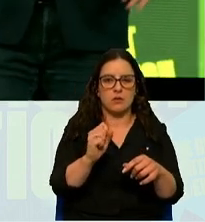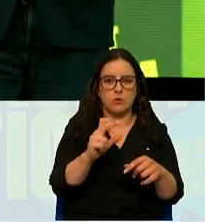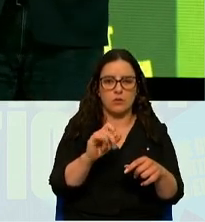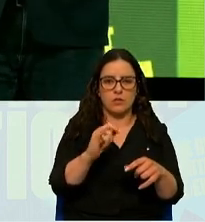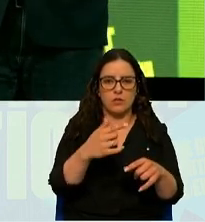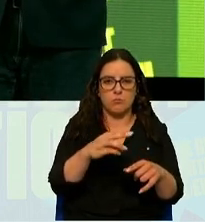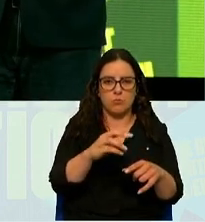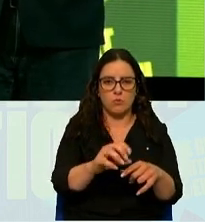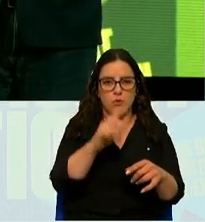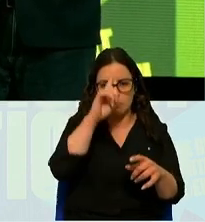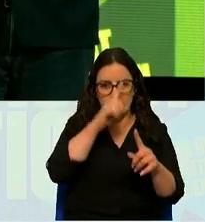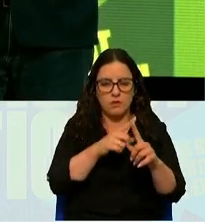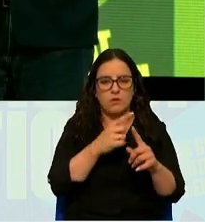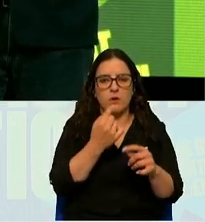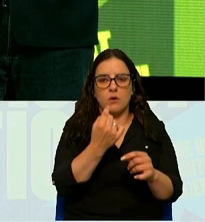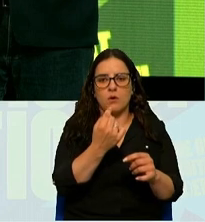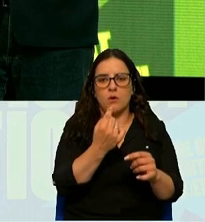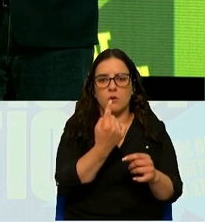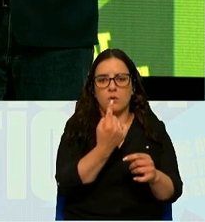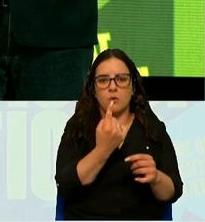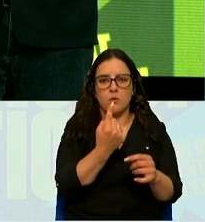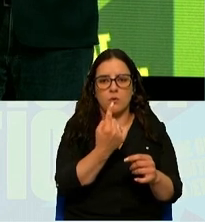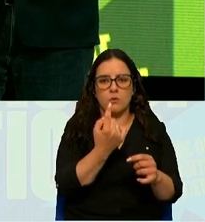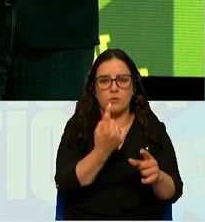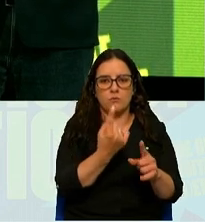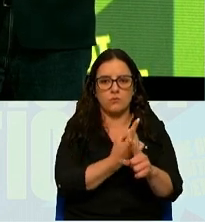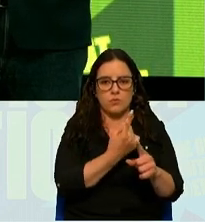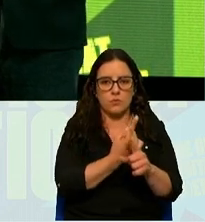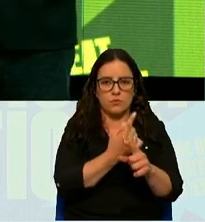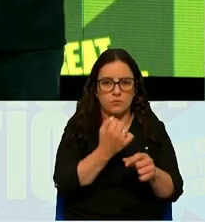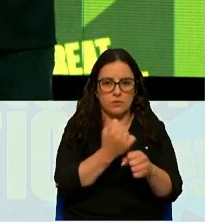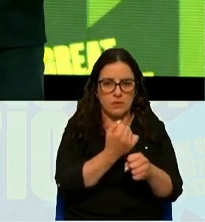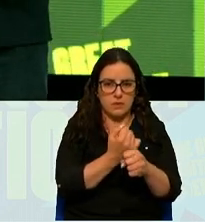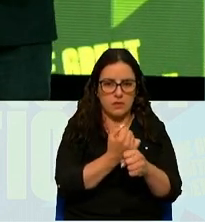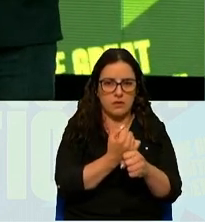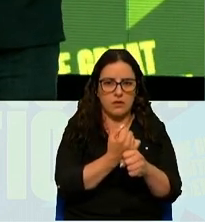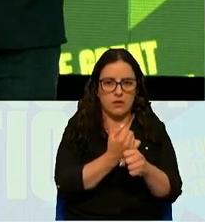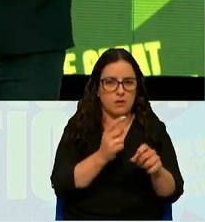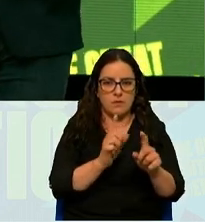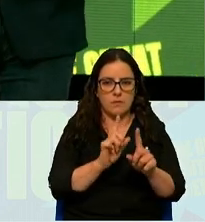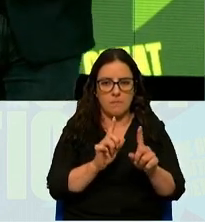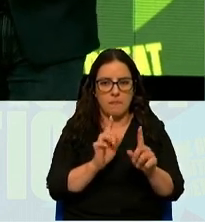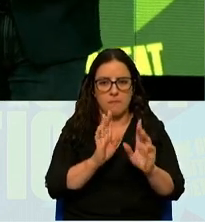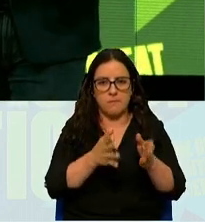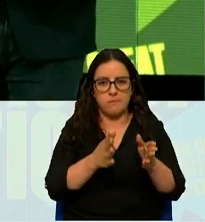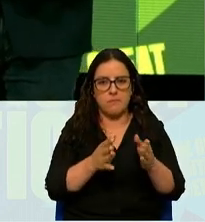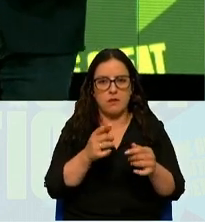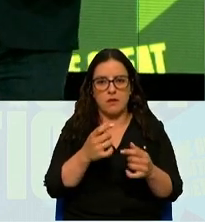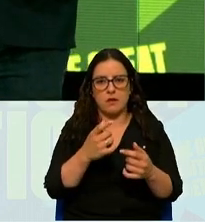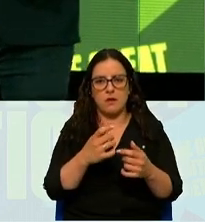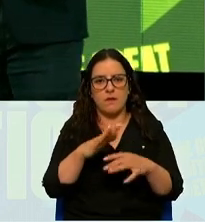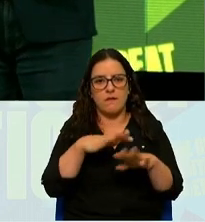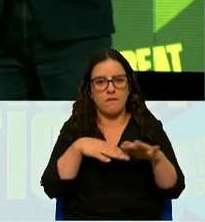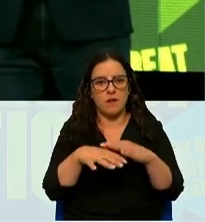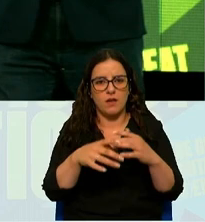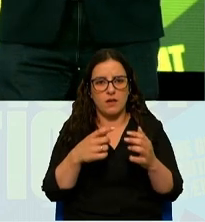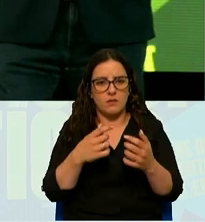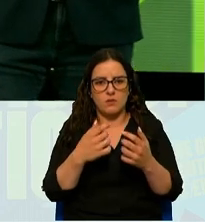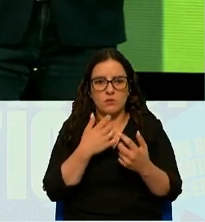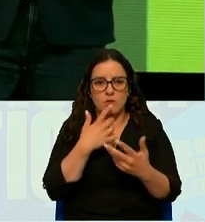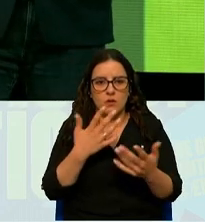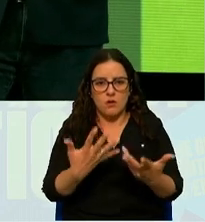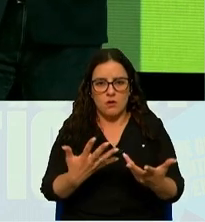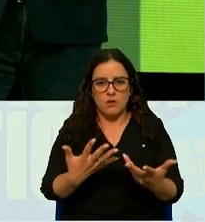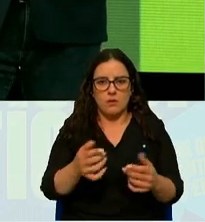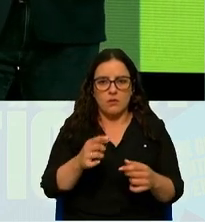to deliver that task. You can do that now across all those tasks with one model. And by the way, the same thing,